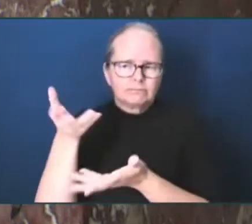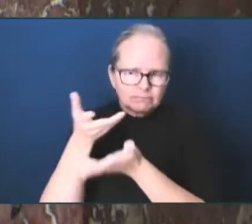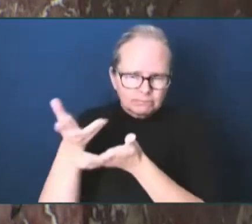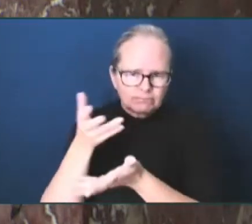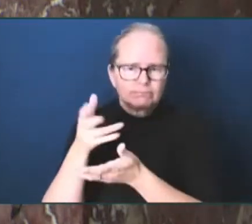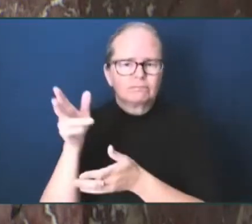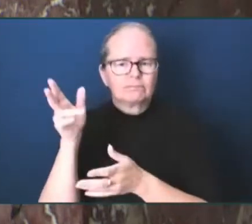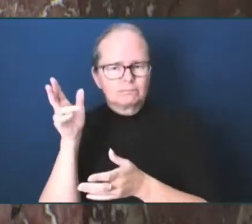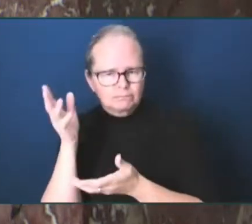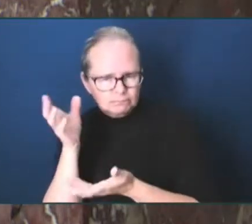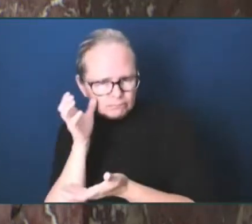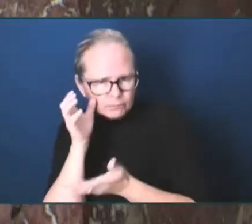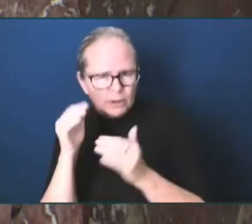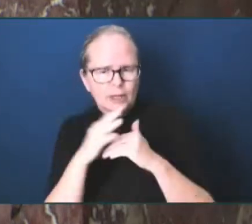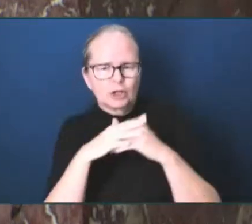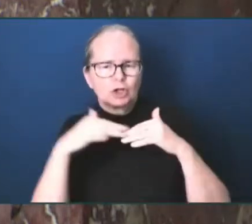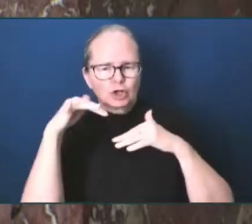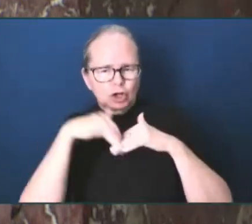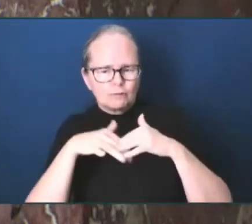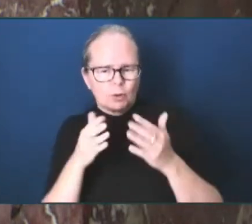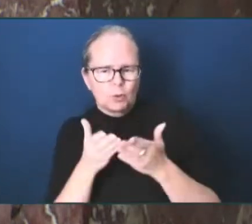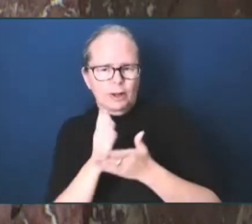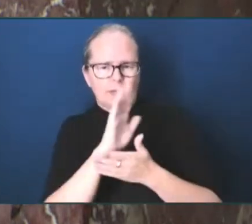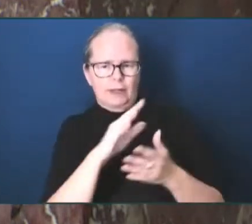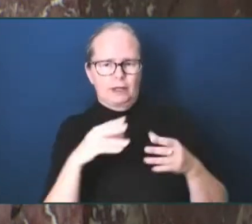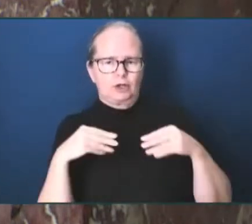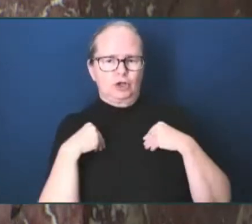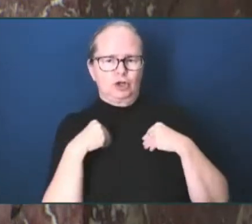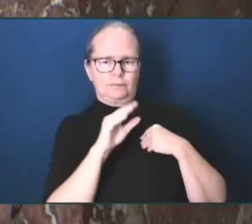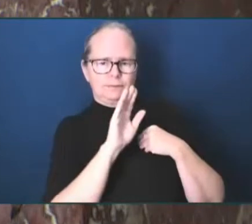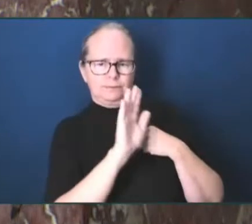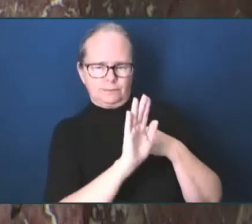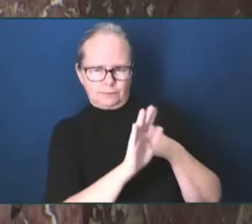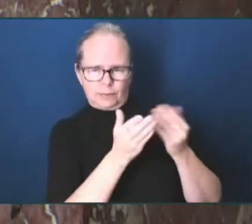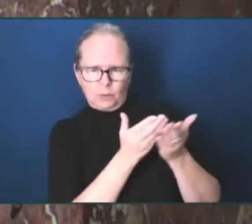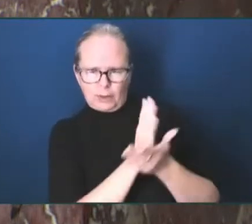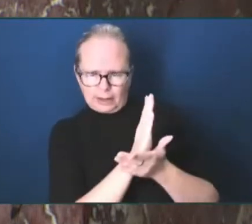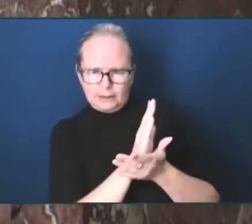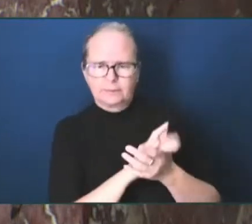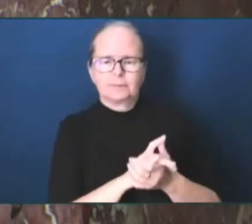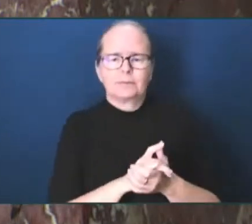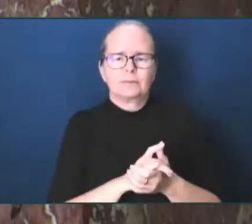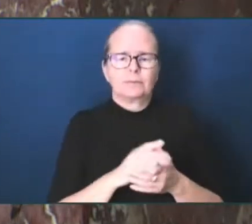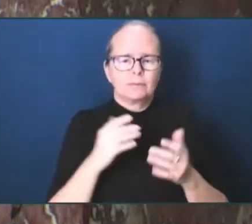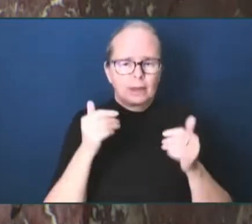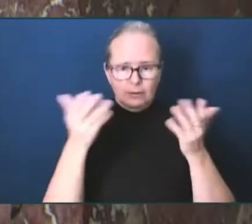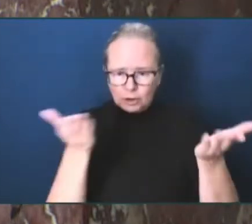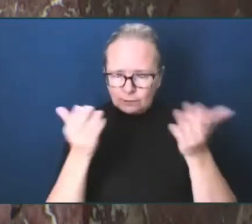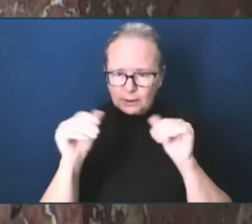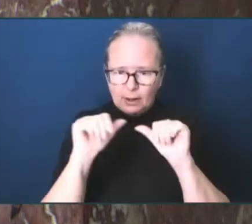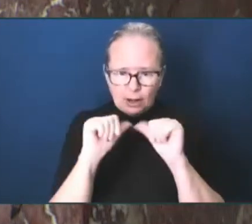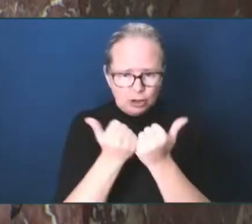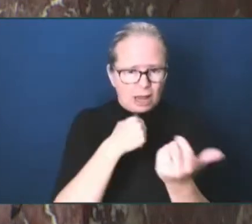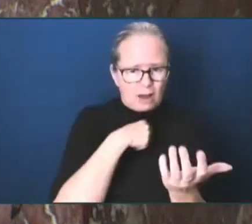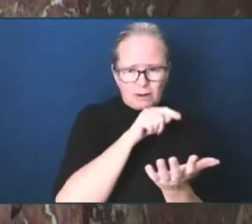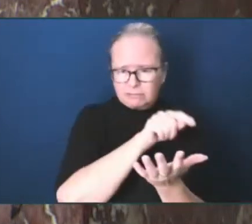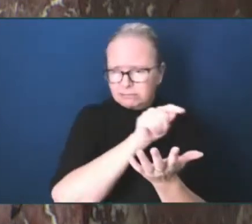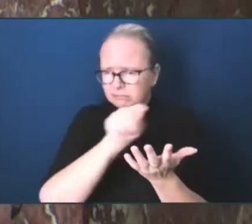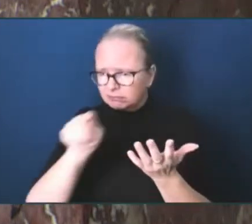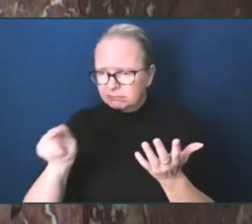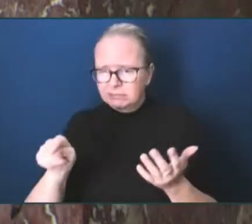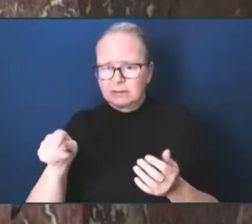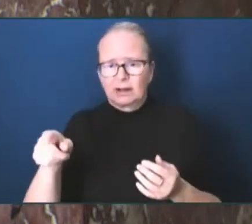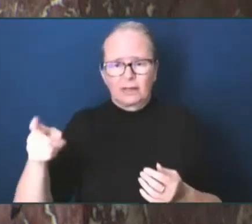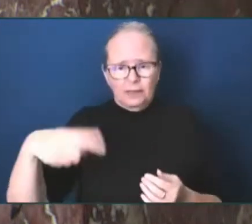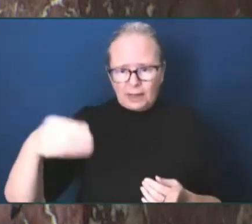community agencies. But just to reinforce the need to change the system, I'd like to offer some words